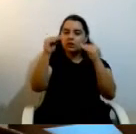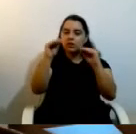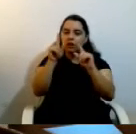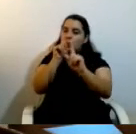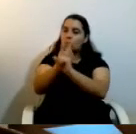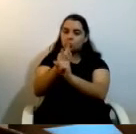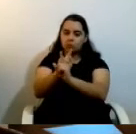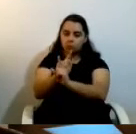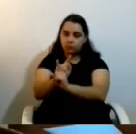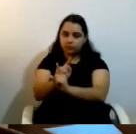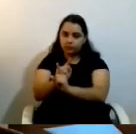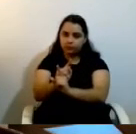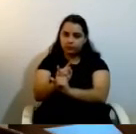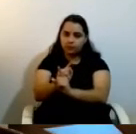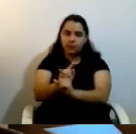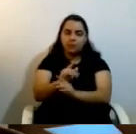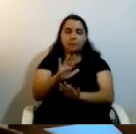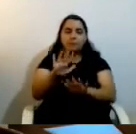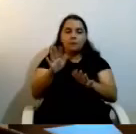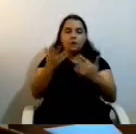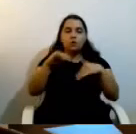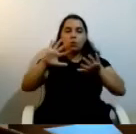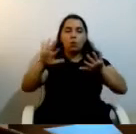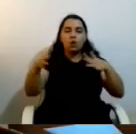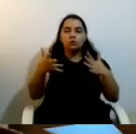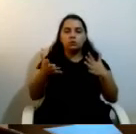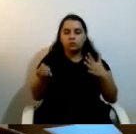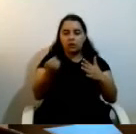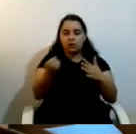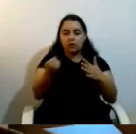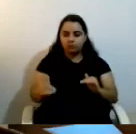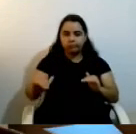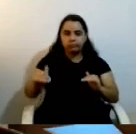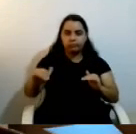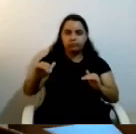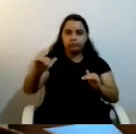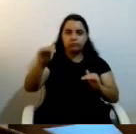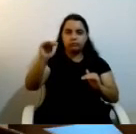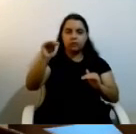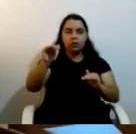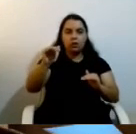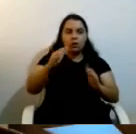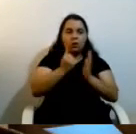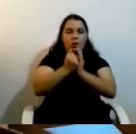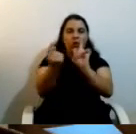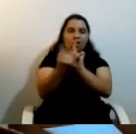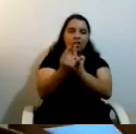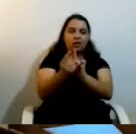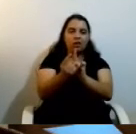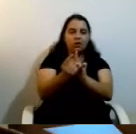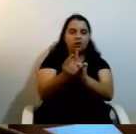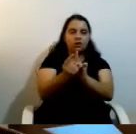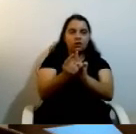should be seen not as the prolonged arm of the parents, but as